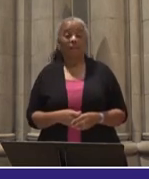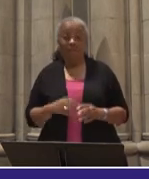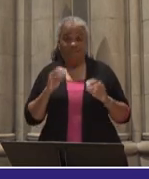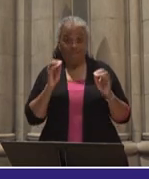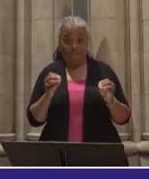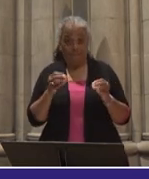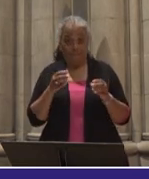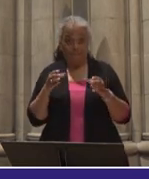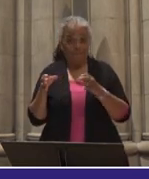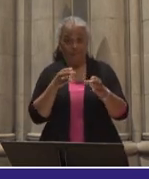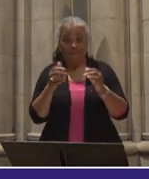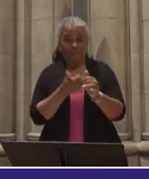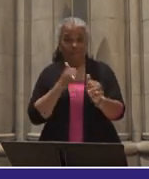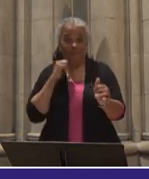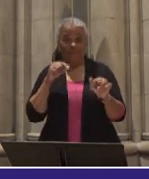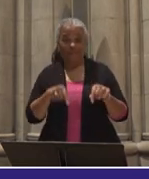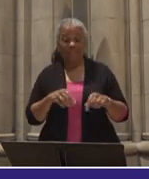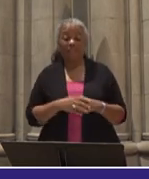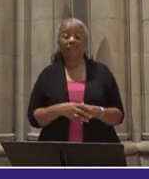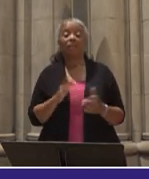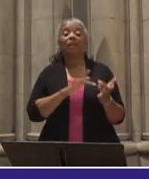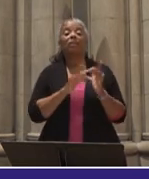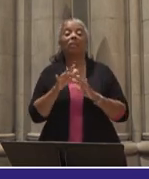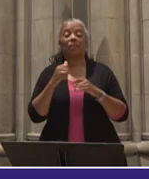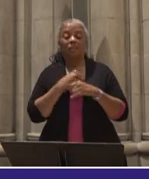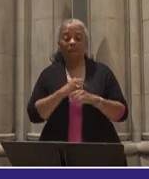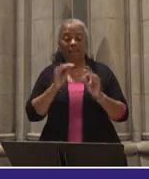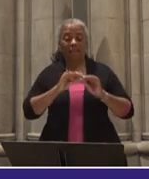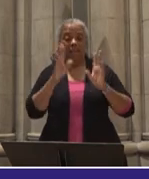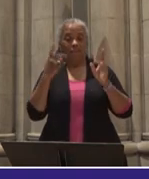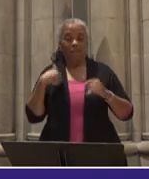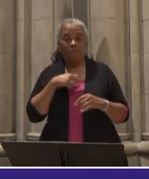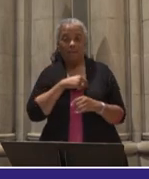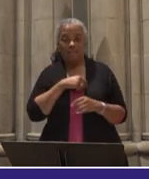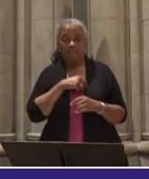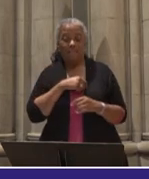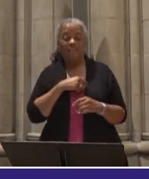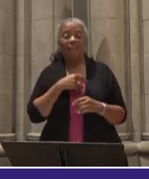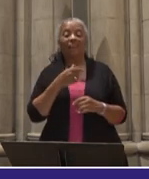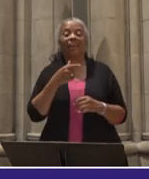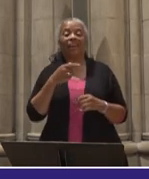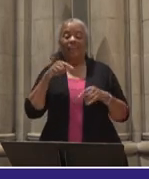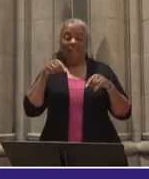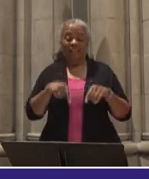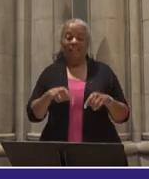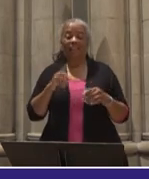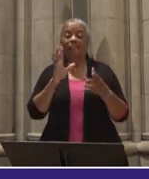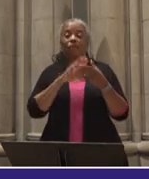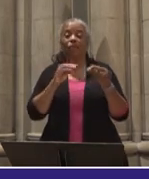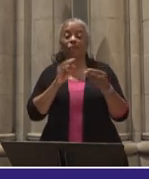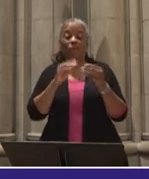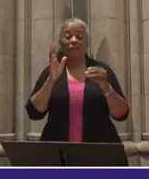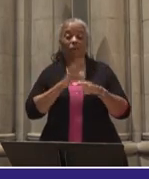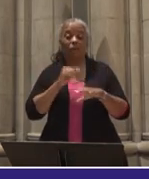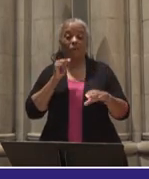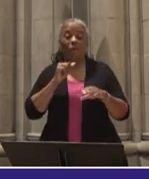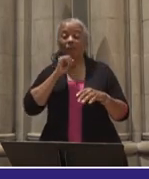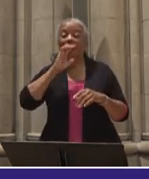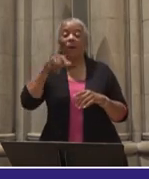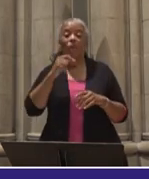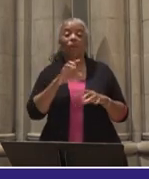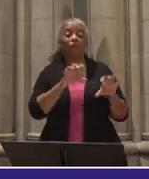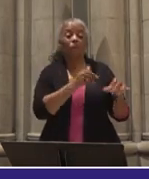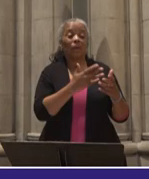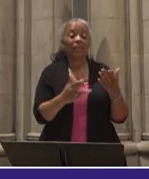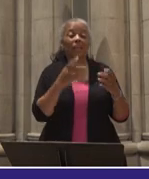it. What Jesus makes clear to us is the gospel's urgent call not simply to acts of charity toward